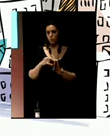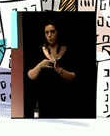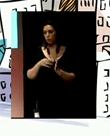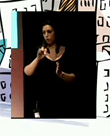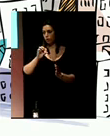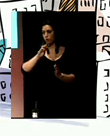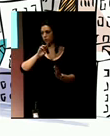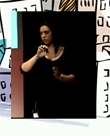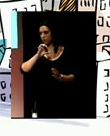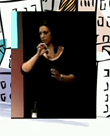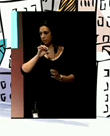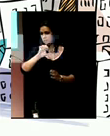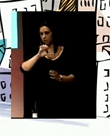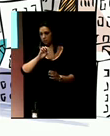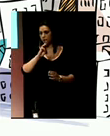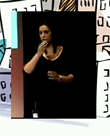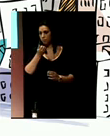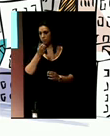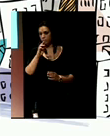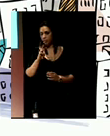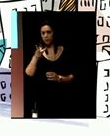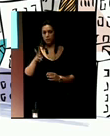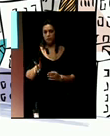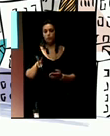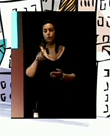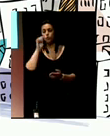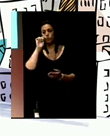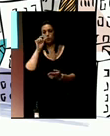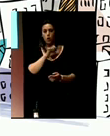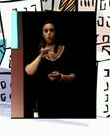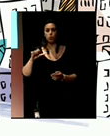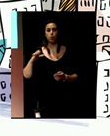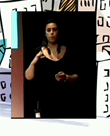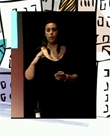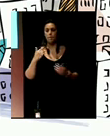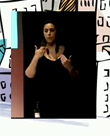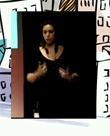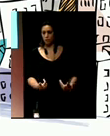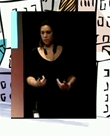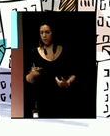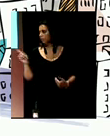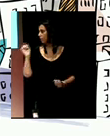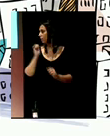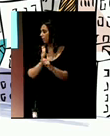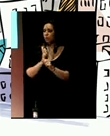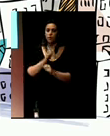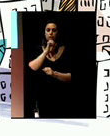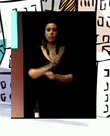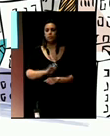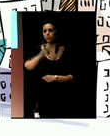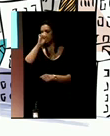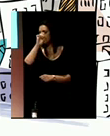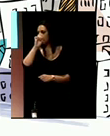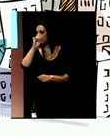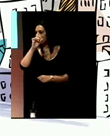talk about setup project, which is a personal autonomy and tourism services. It will